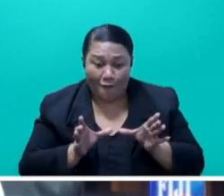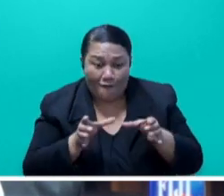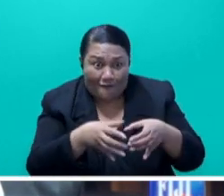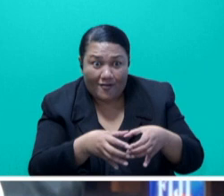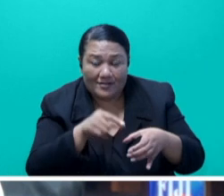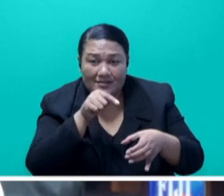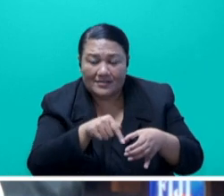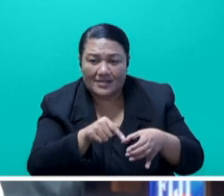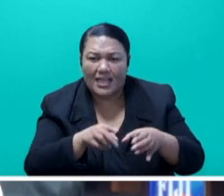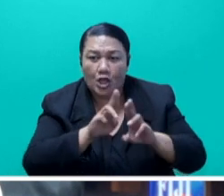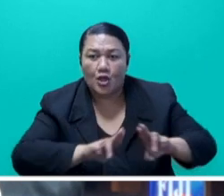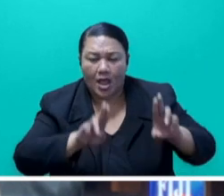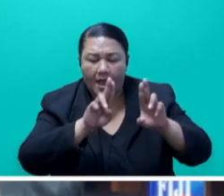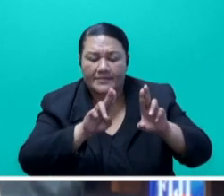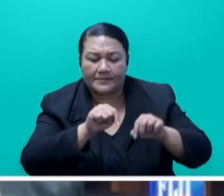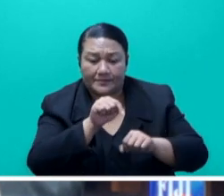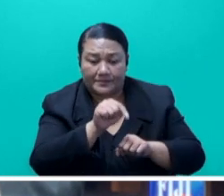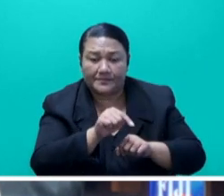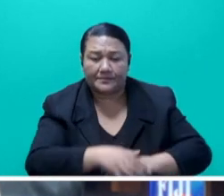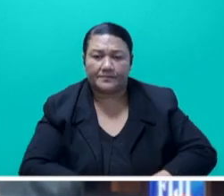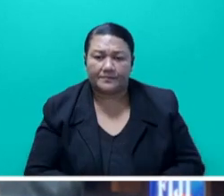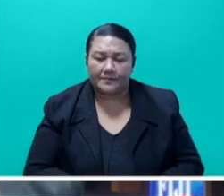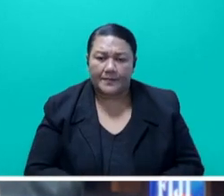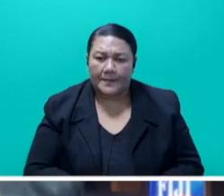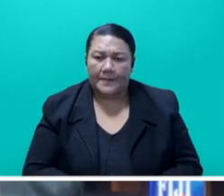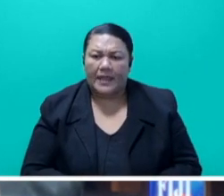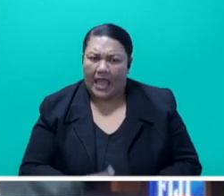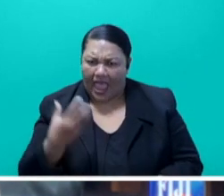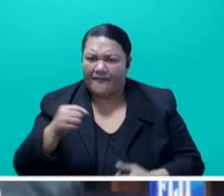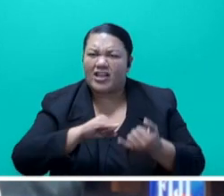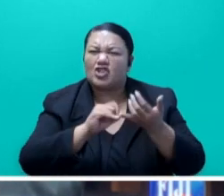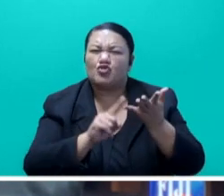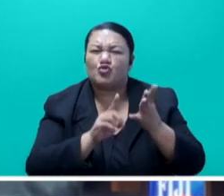sir. And of course we have the mission in Sudan,